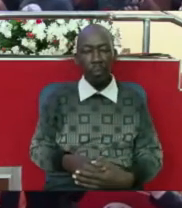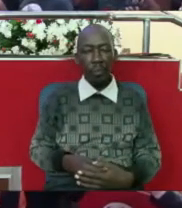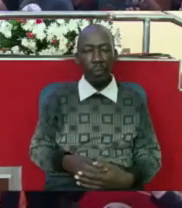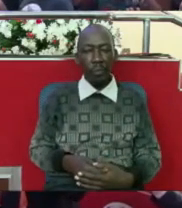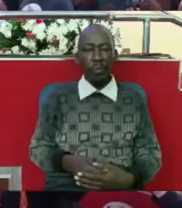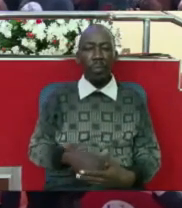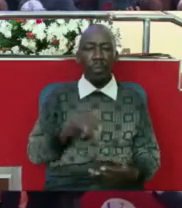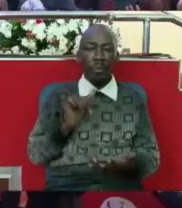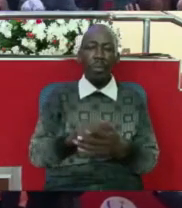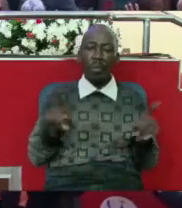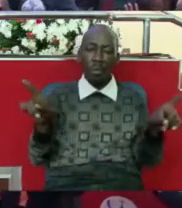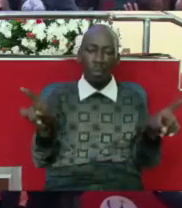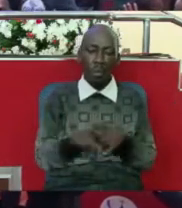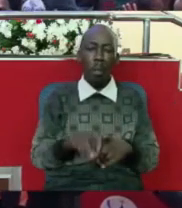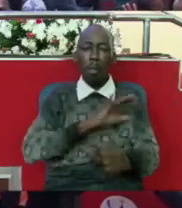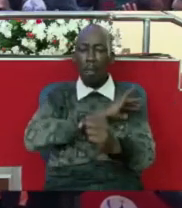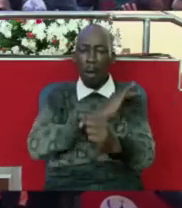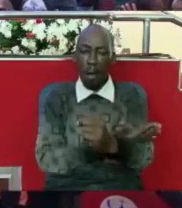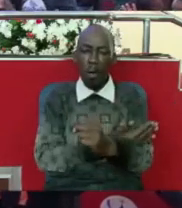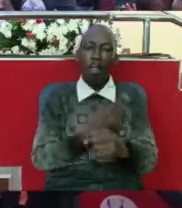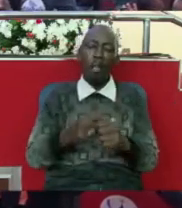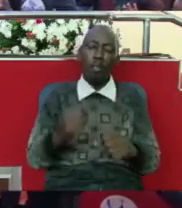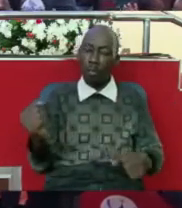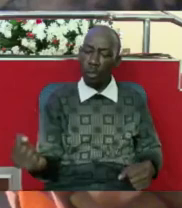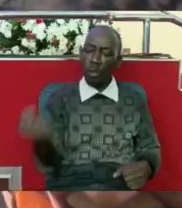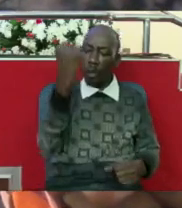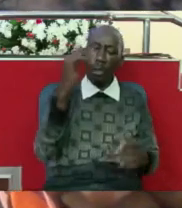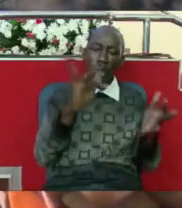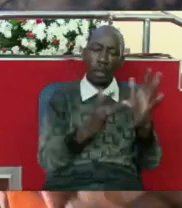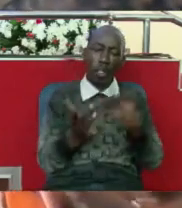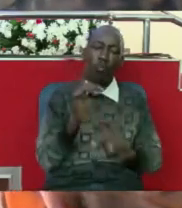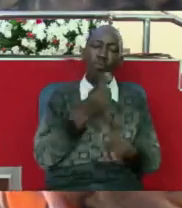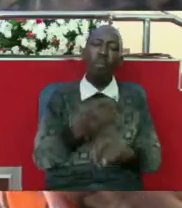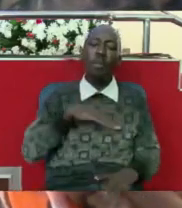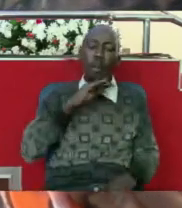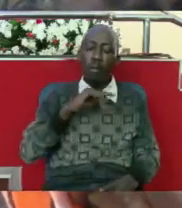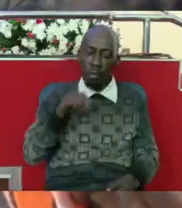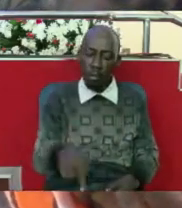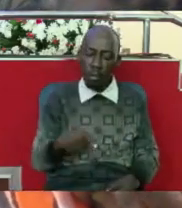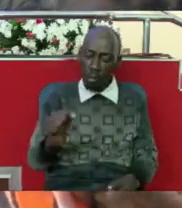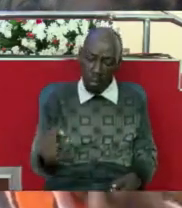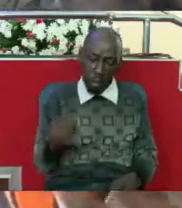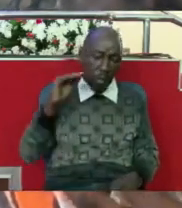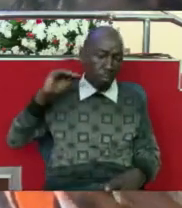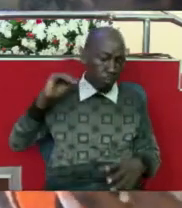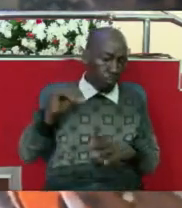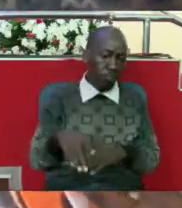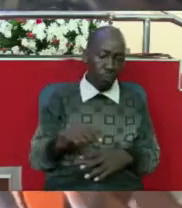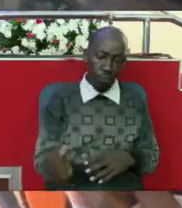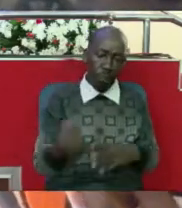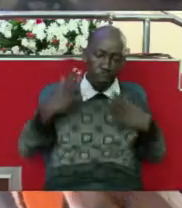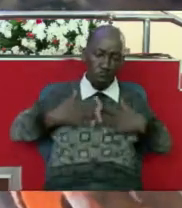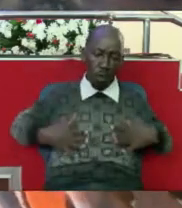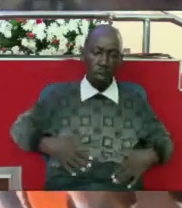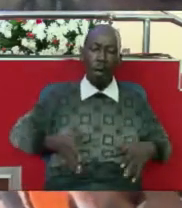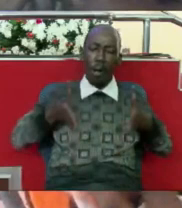That the same power that raised Jesus from the dead is quickening their mortal bodies right